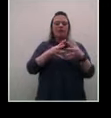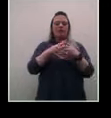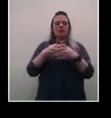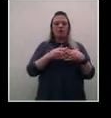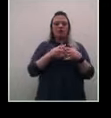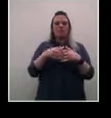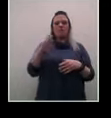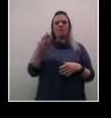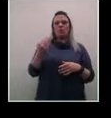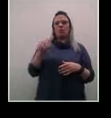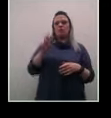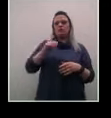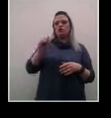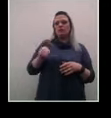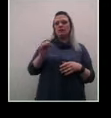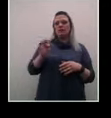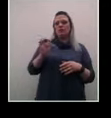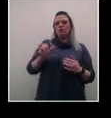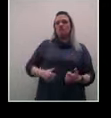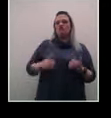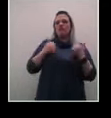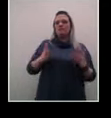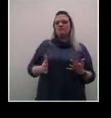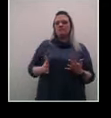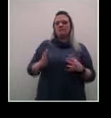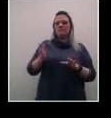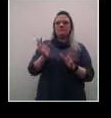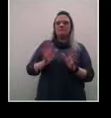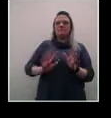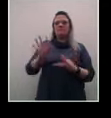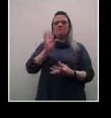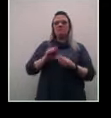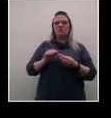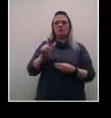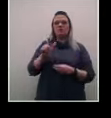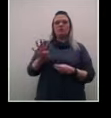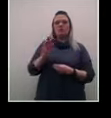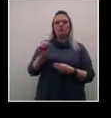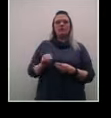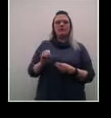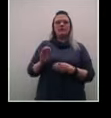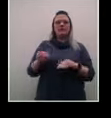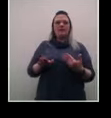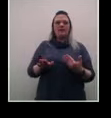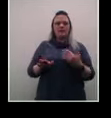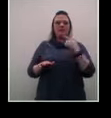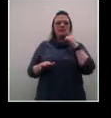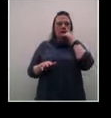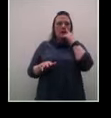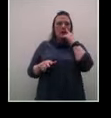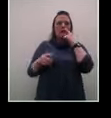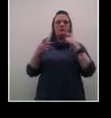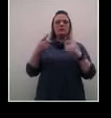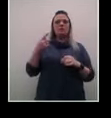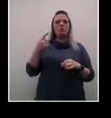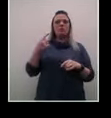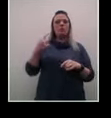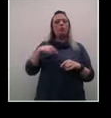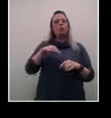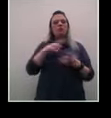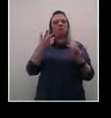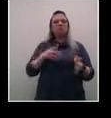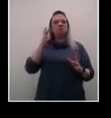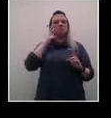approximately 14% of Erie County residents, but they're making up about 24% of deaths. We have seen a declination of that